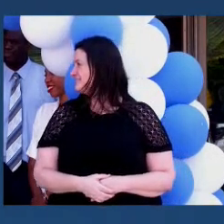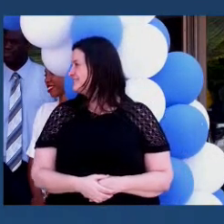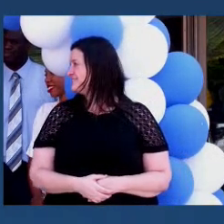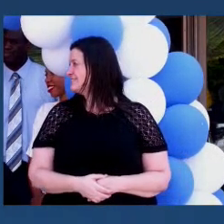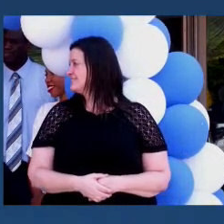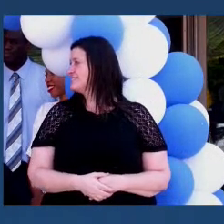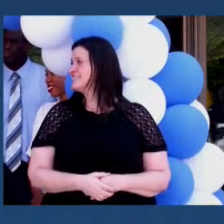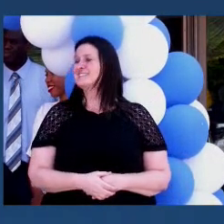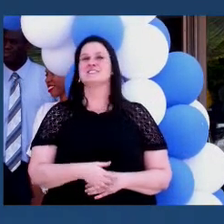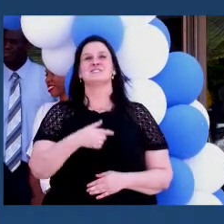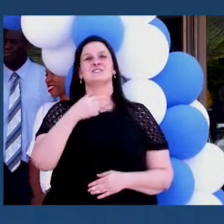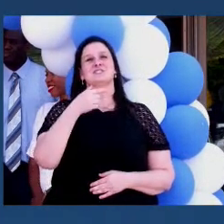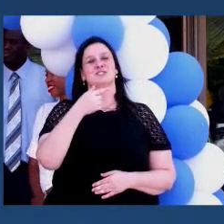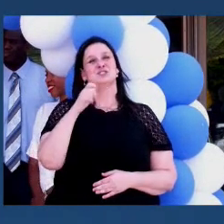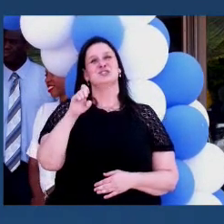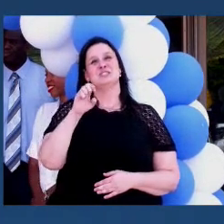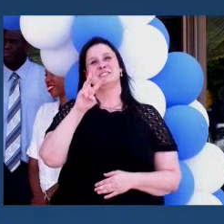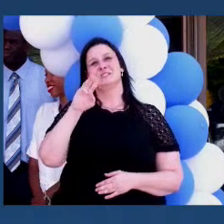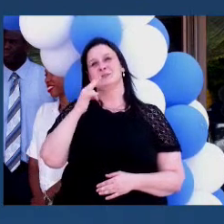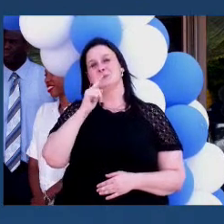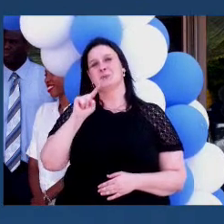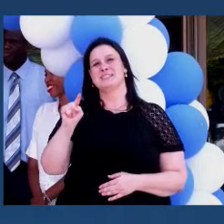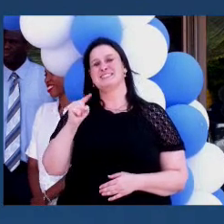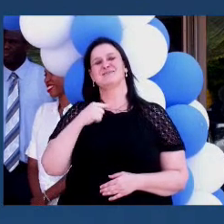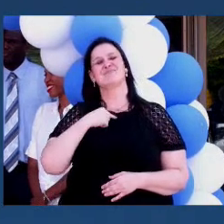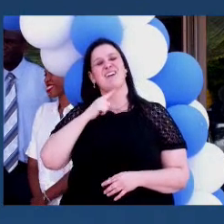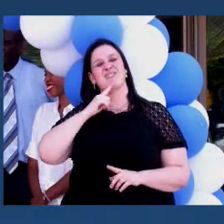Gee whiz, I love that man.